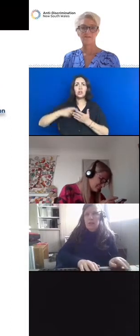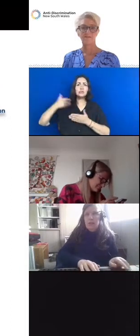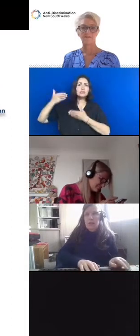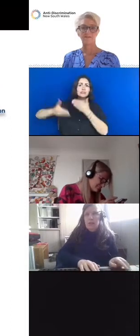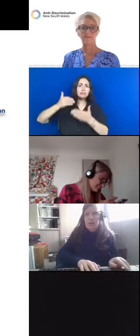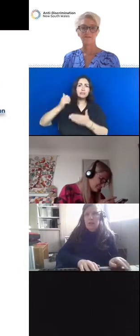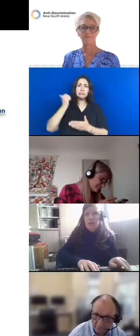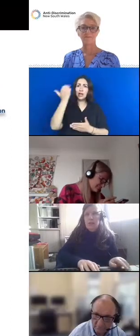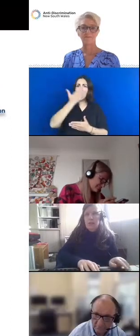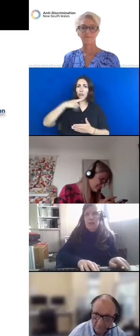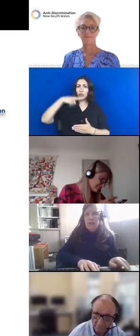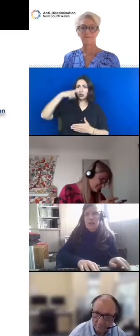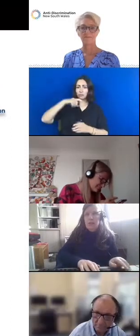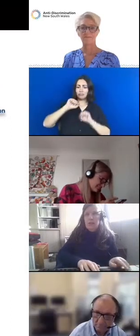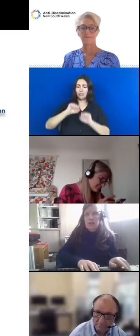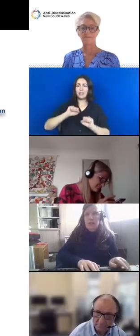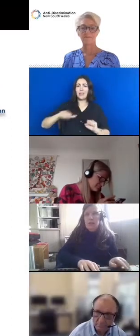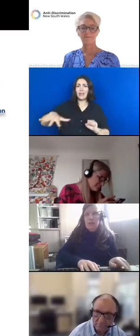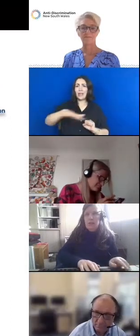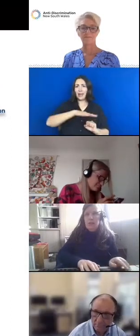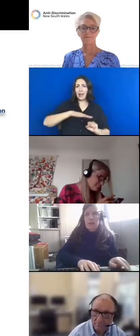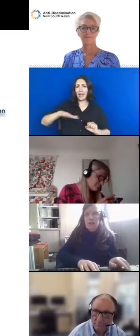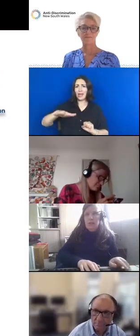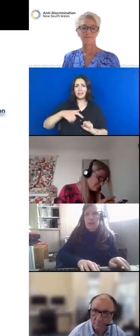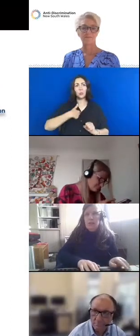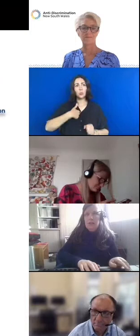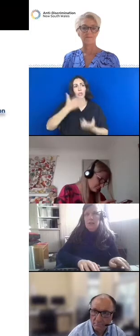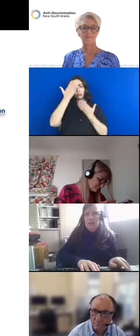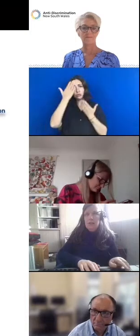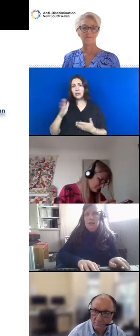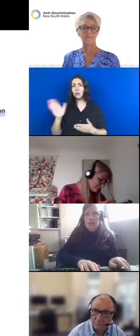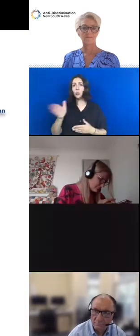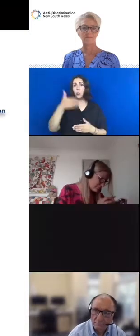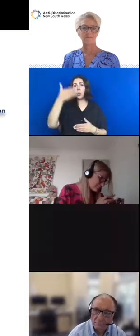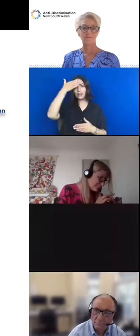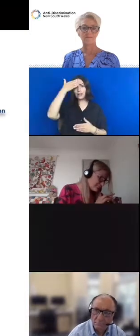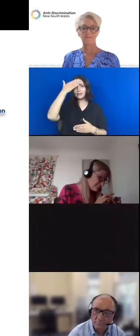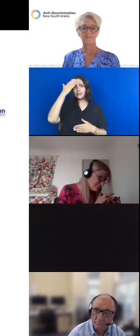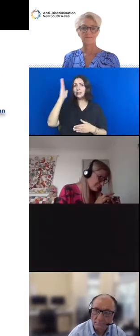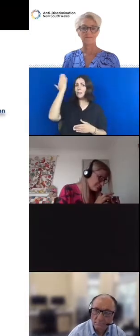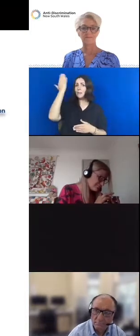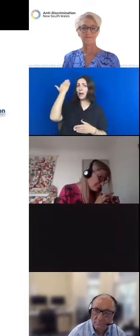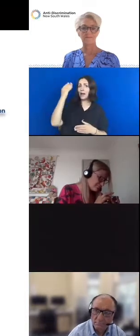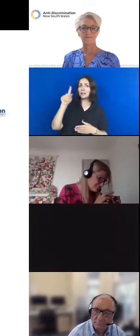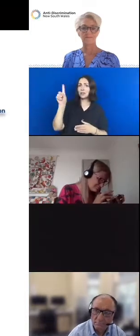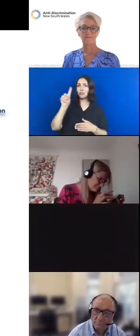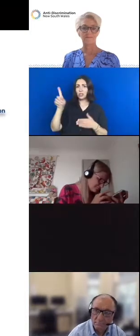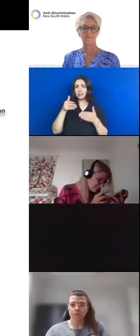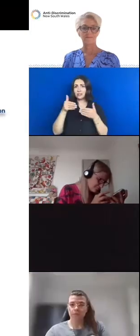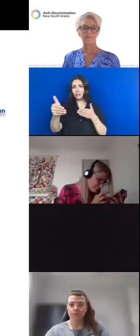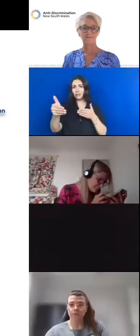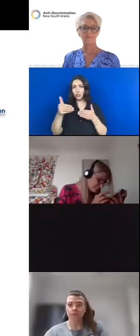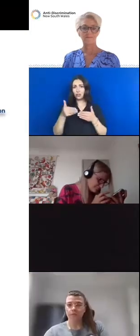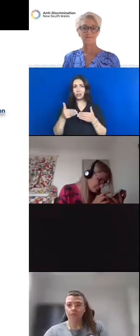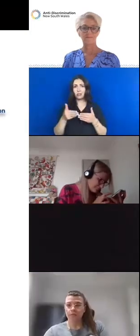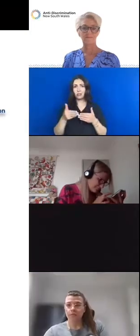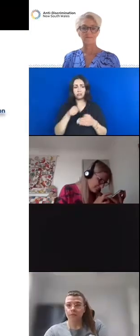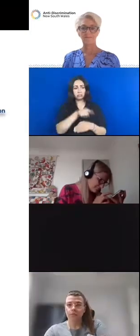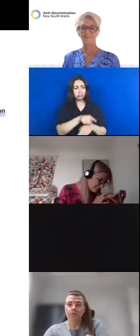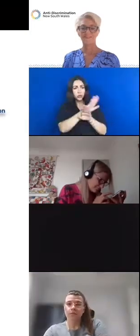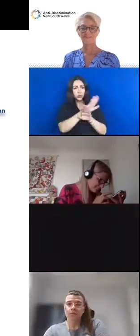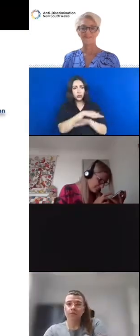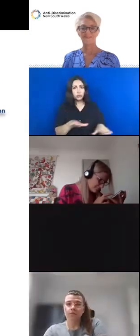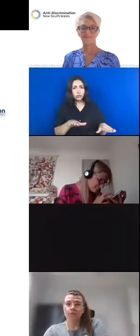We pay our respects to all elders past and present and to the children of today who are the elders of our future.